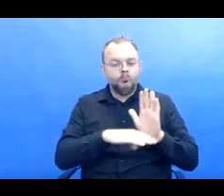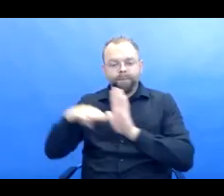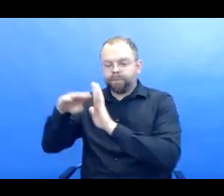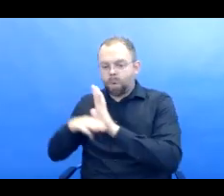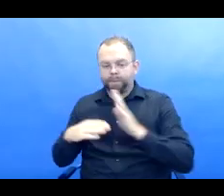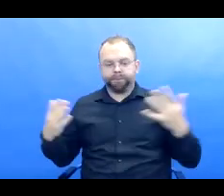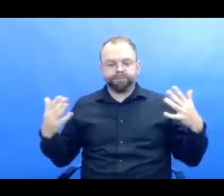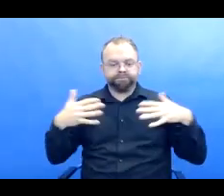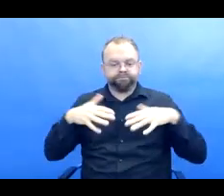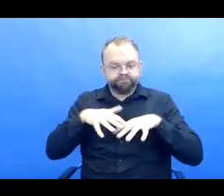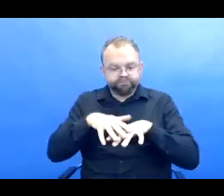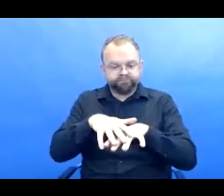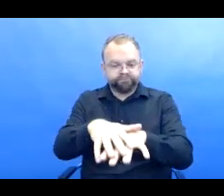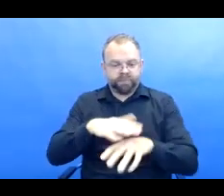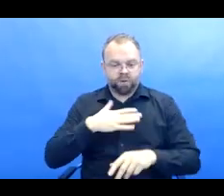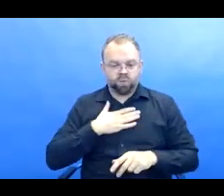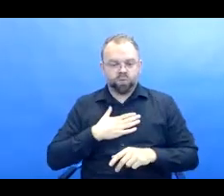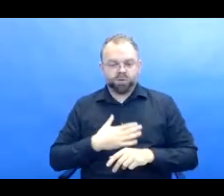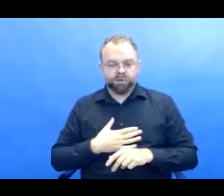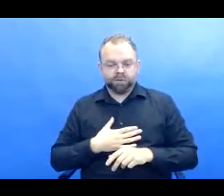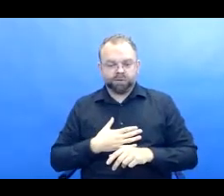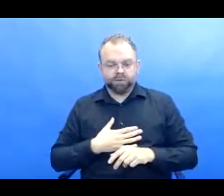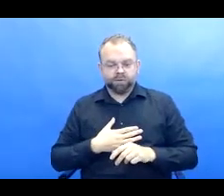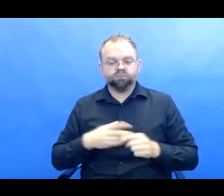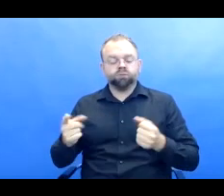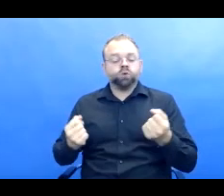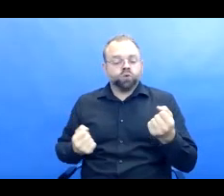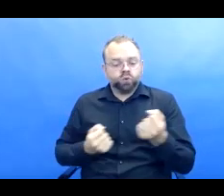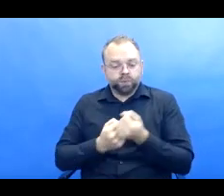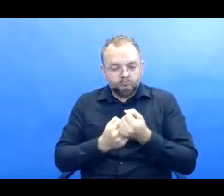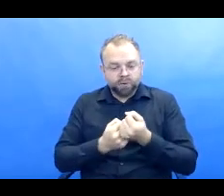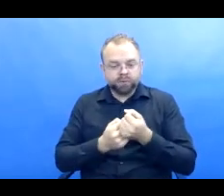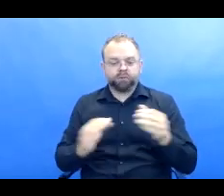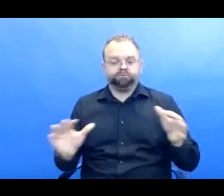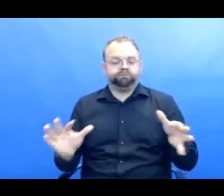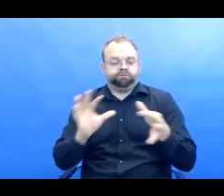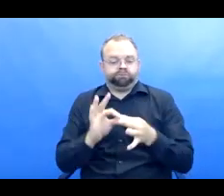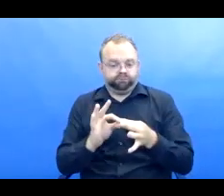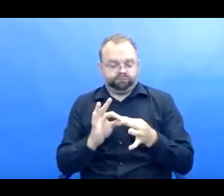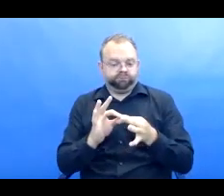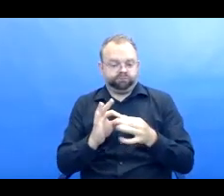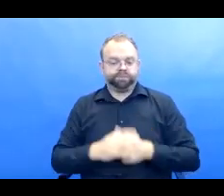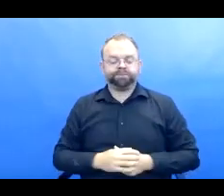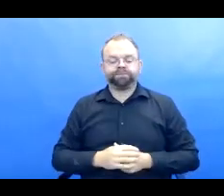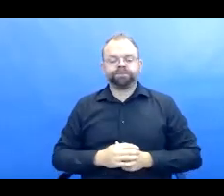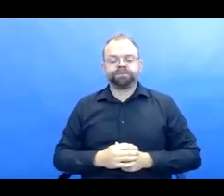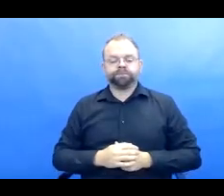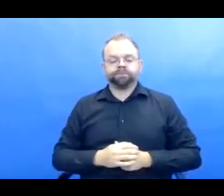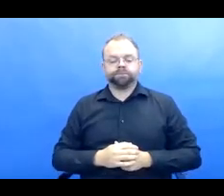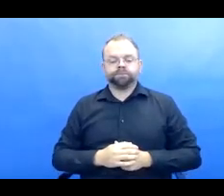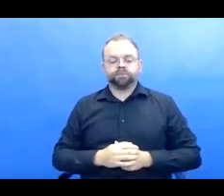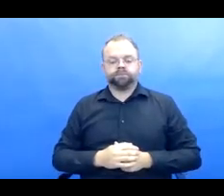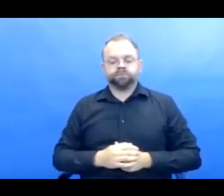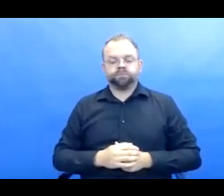For example, in certain period of time, people must be targeted